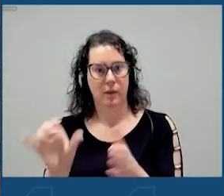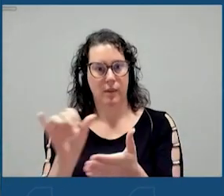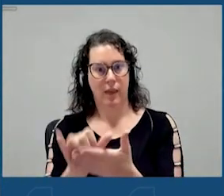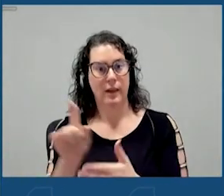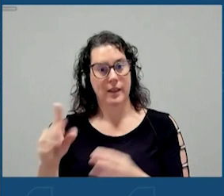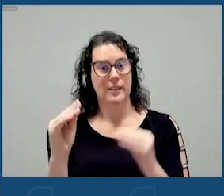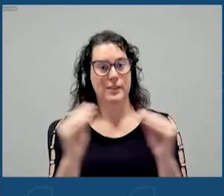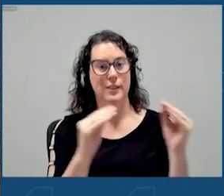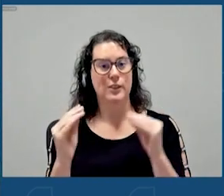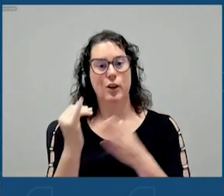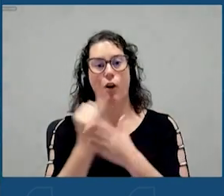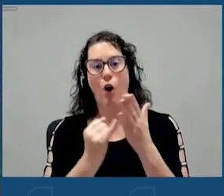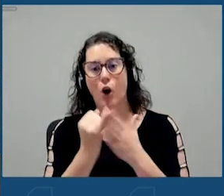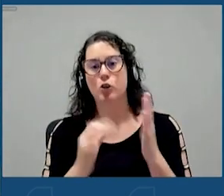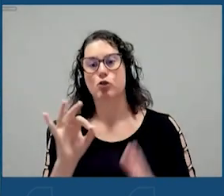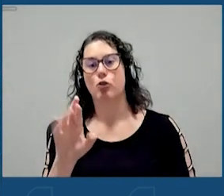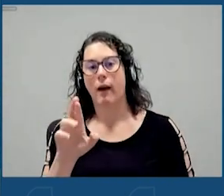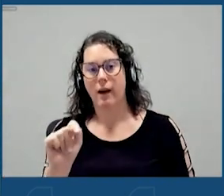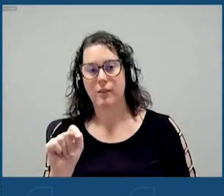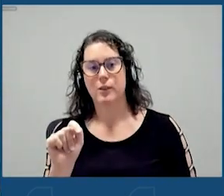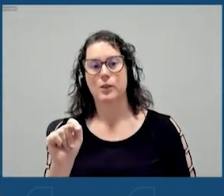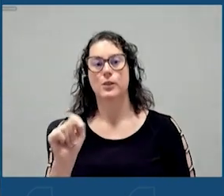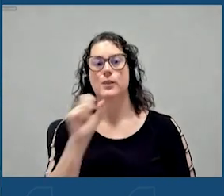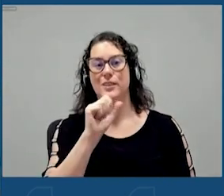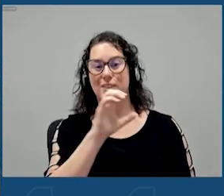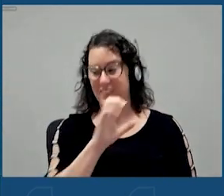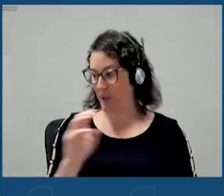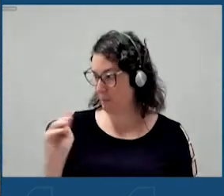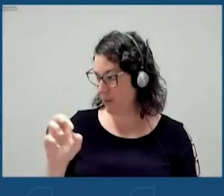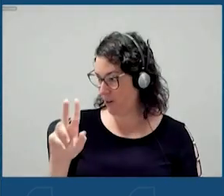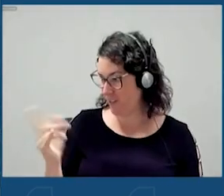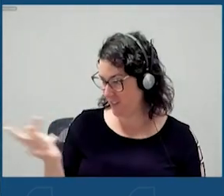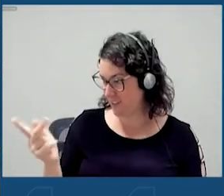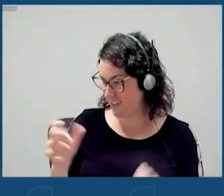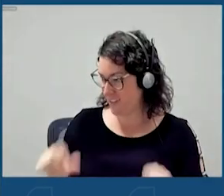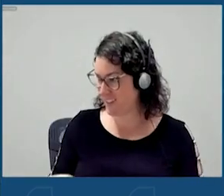to seniors. Mayor, you want to take a class with me?